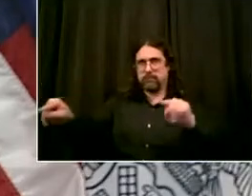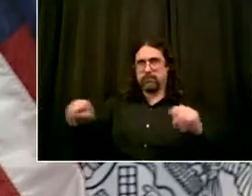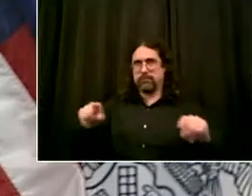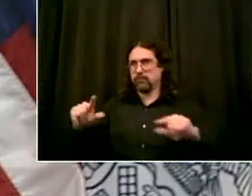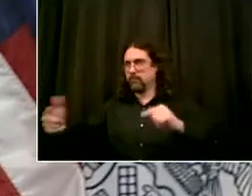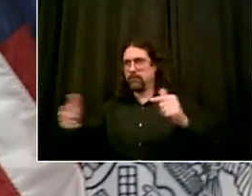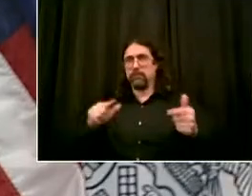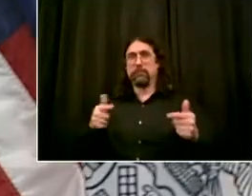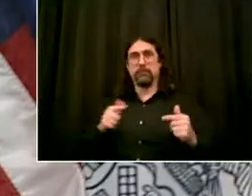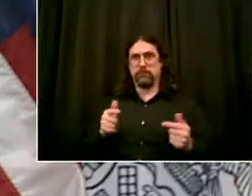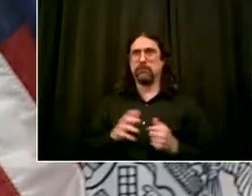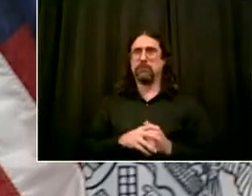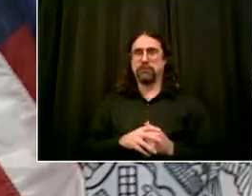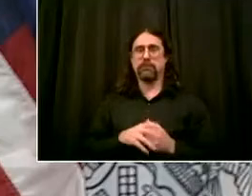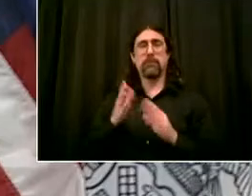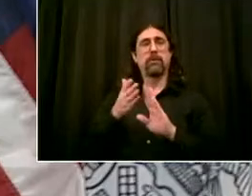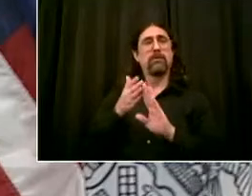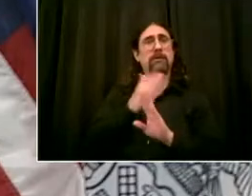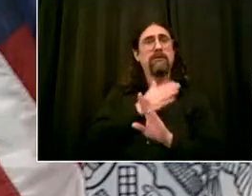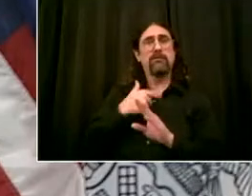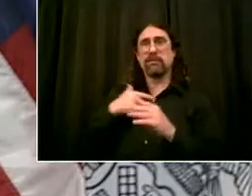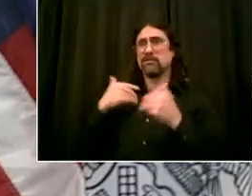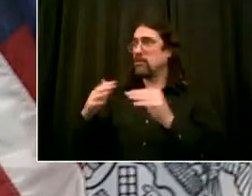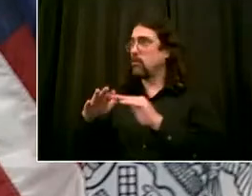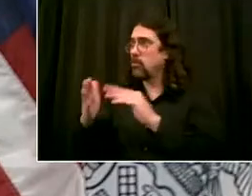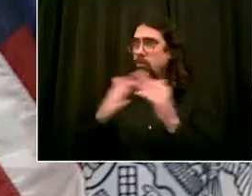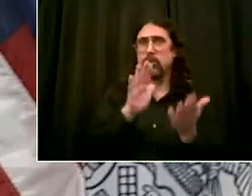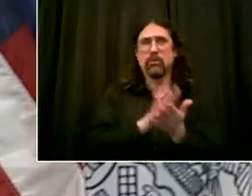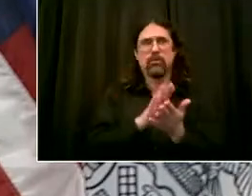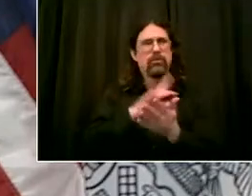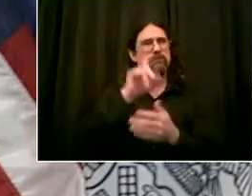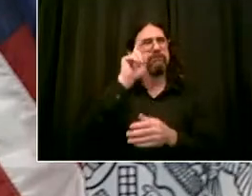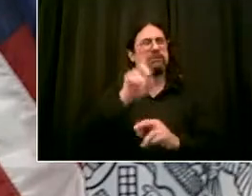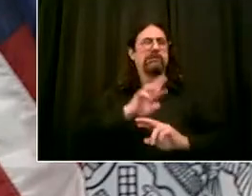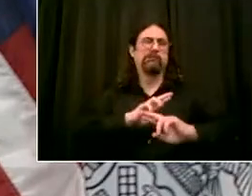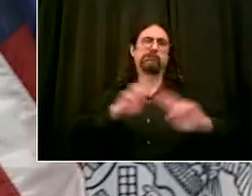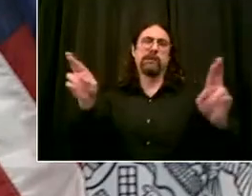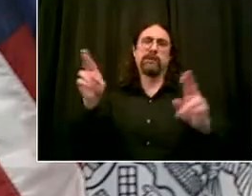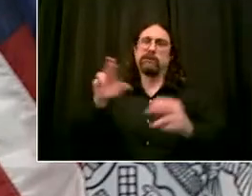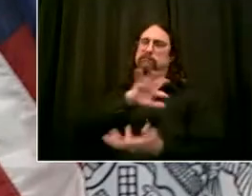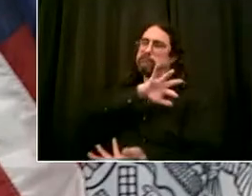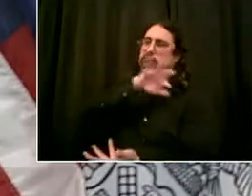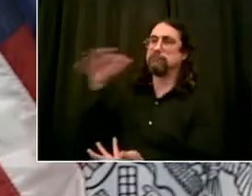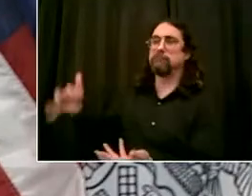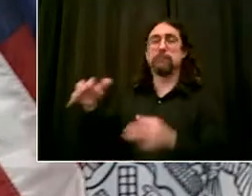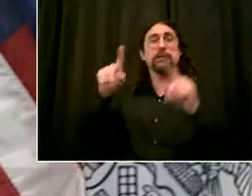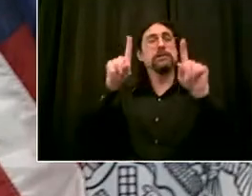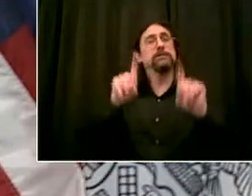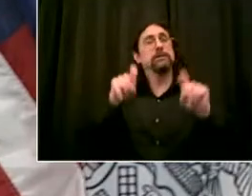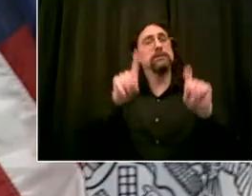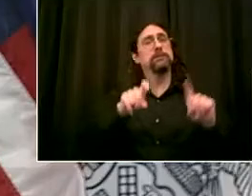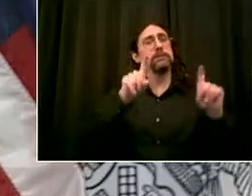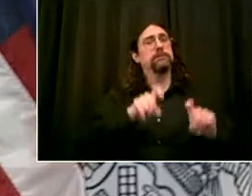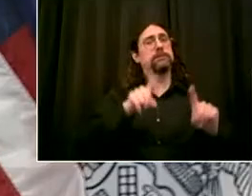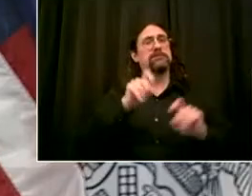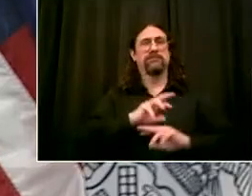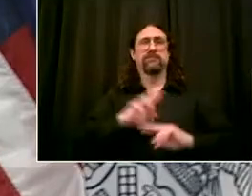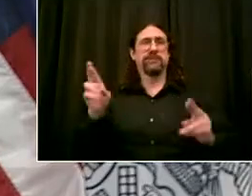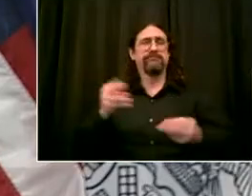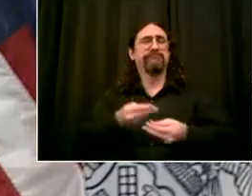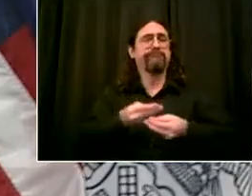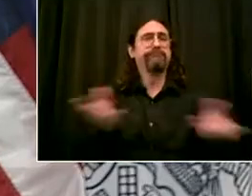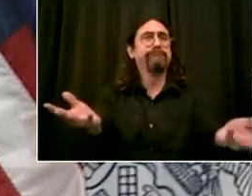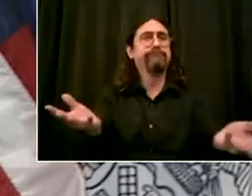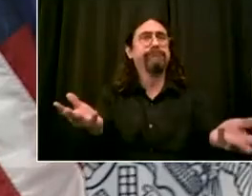we were doing better in terms of covid but it's coming it's coming soon so I think the pieces are going to line up uh pretty